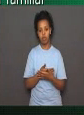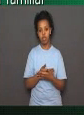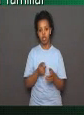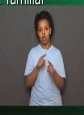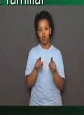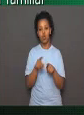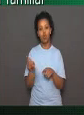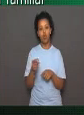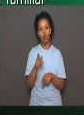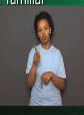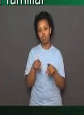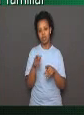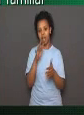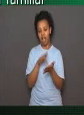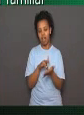different people.